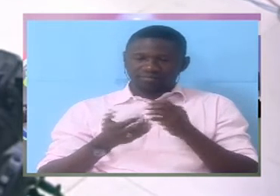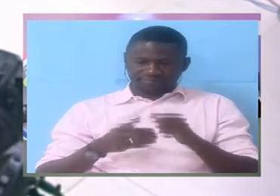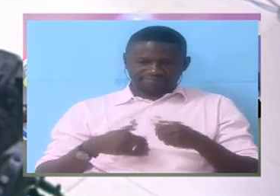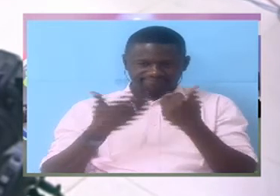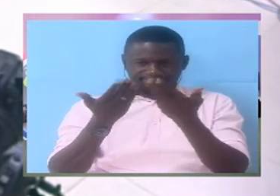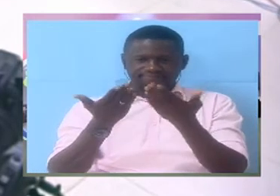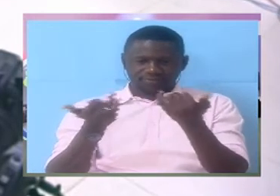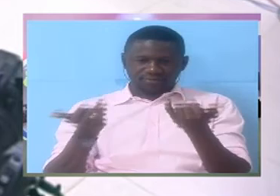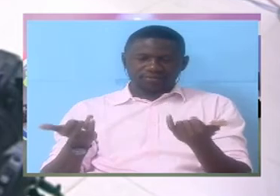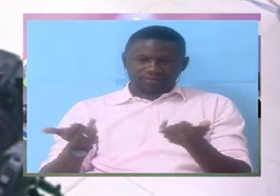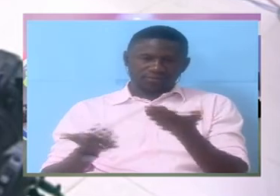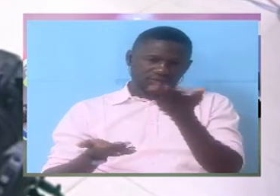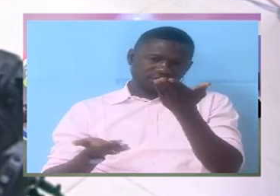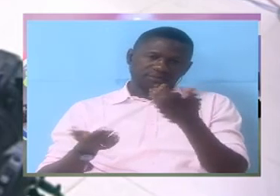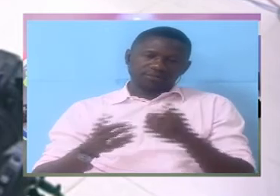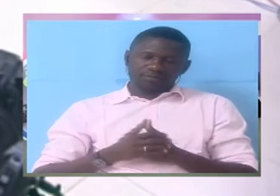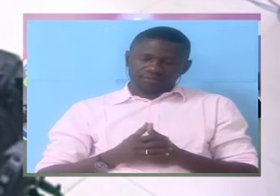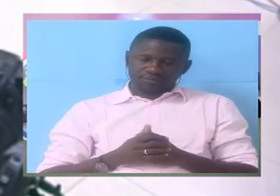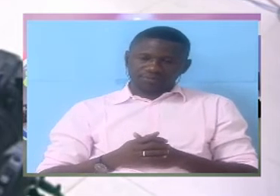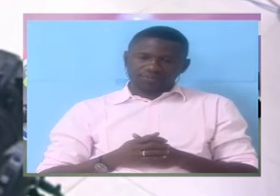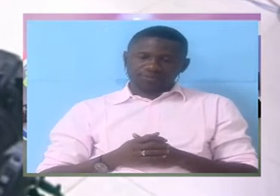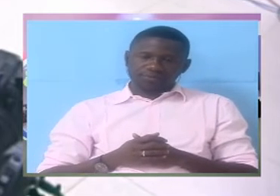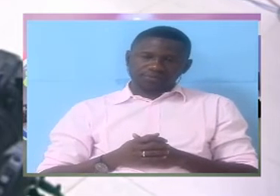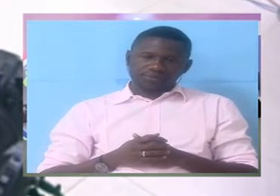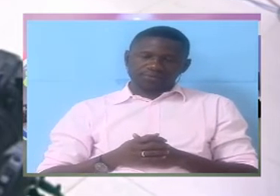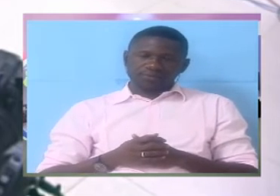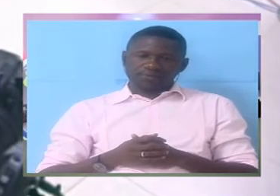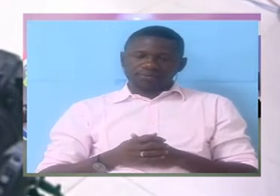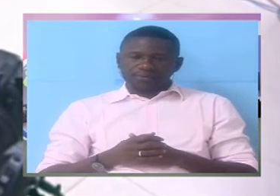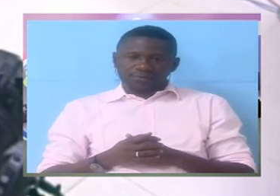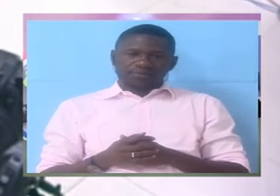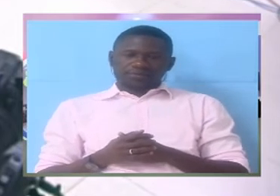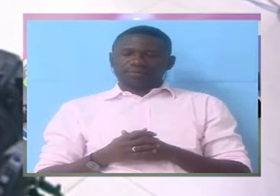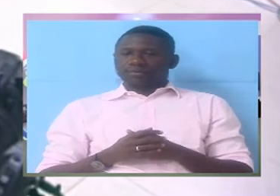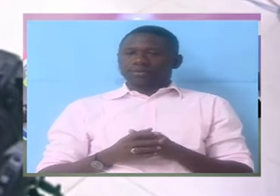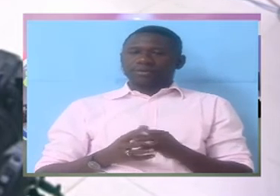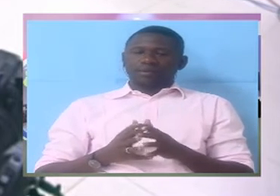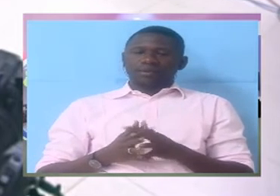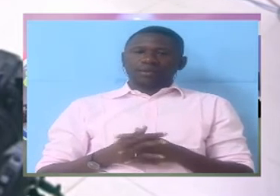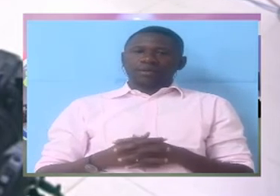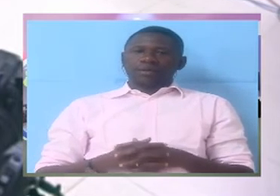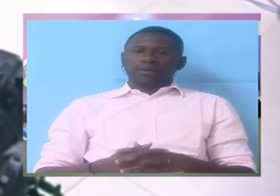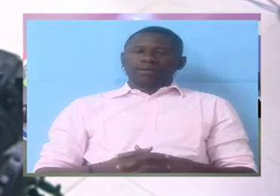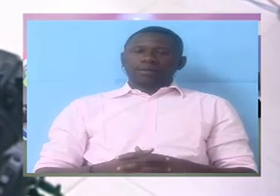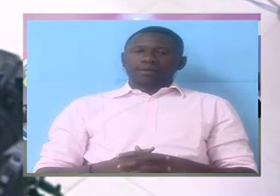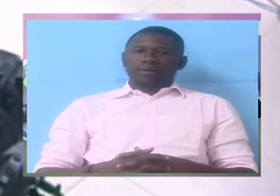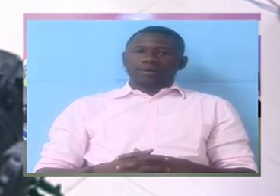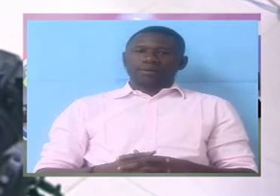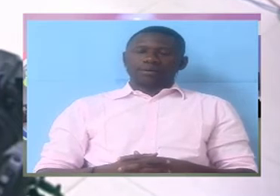soto saying ete fanam be la kacha kum fala kuma kan lu melnu la isi tenteng yewlu fo.